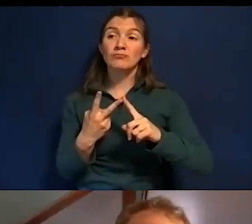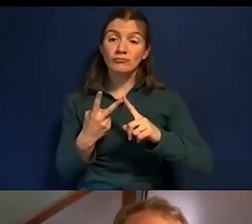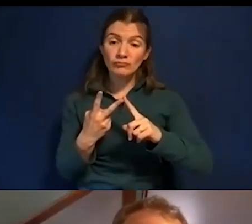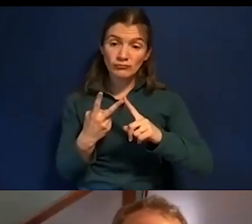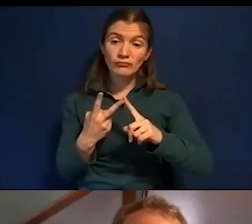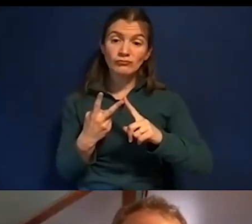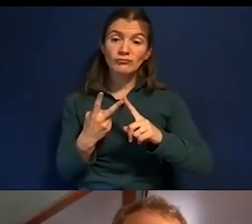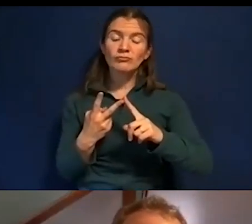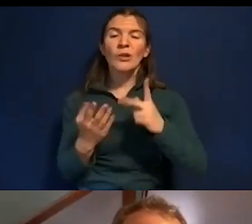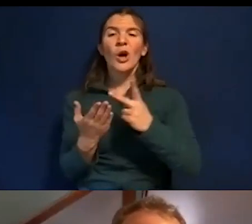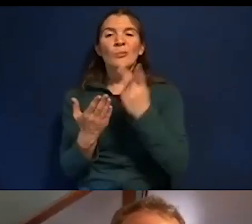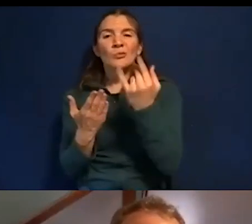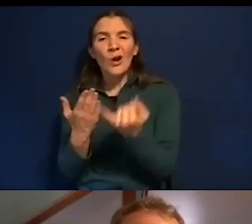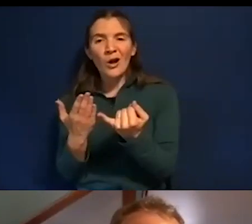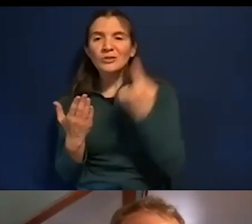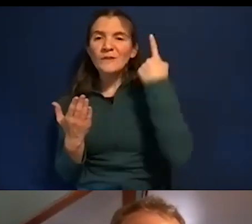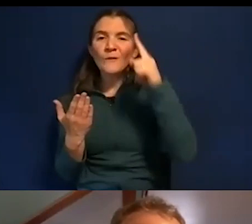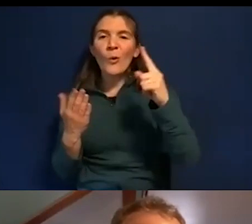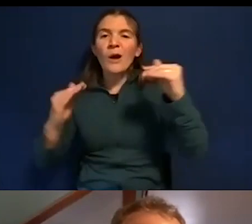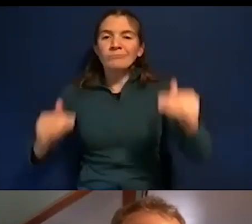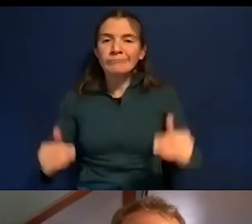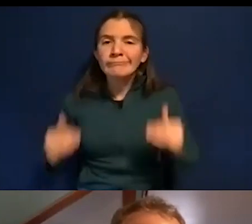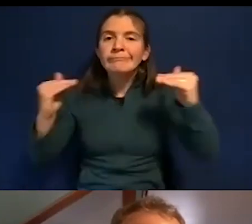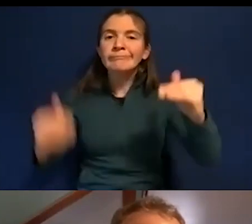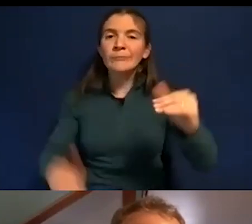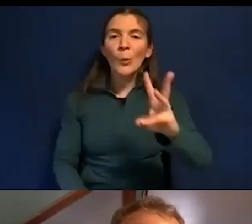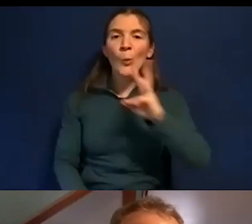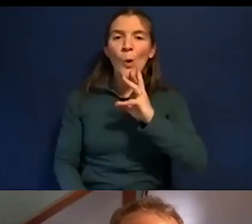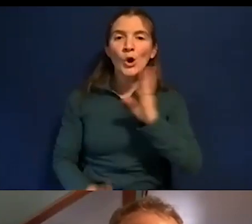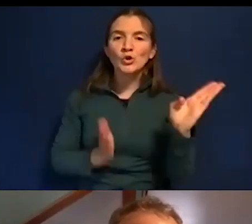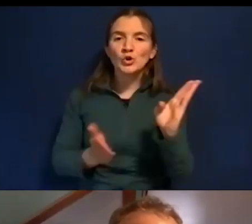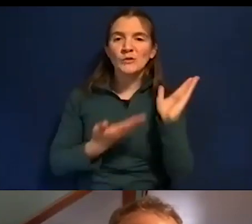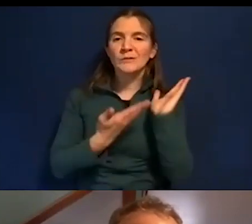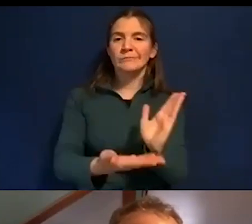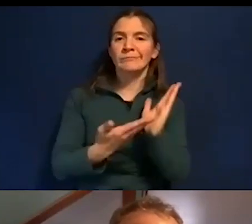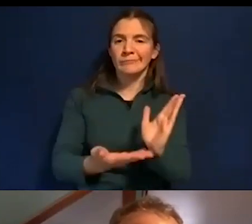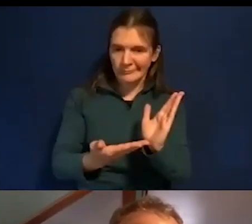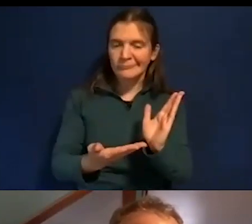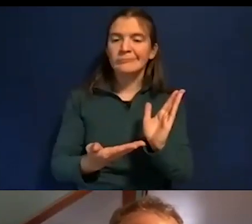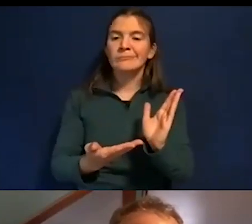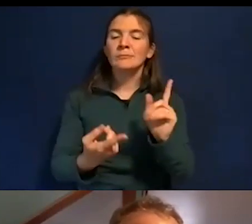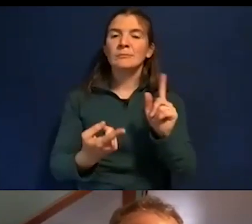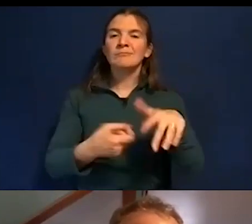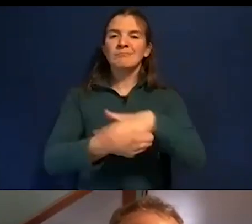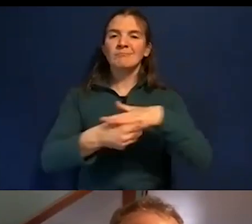that is a project to upgrade the water service in the area of